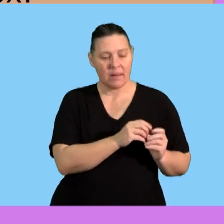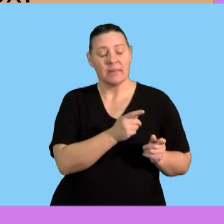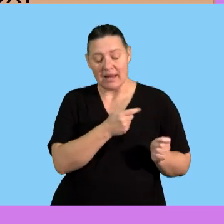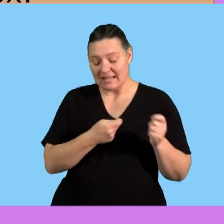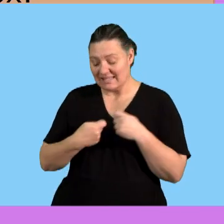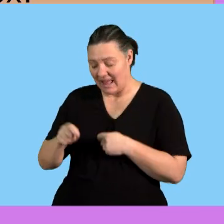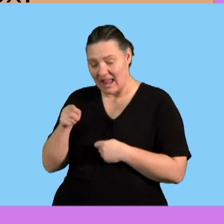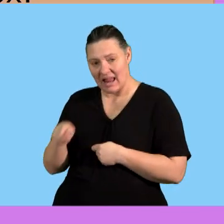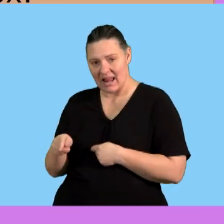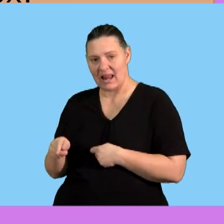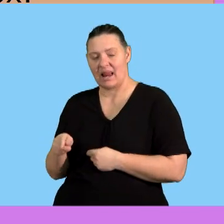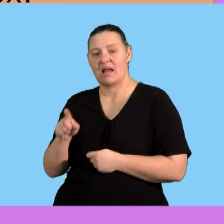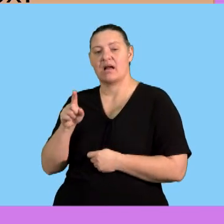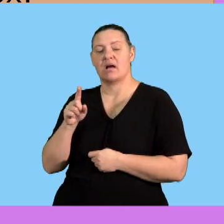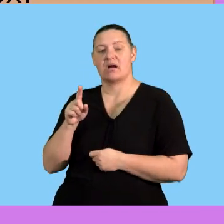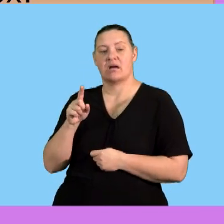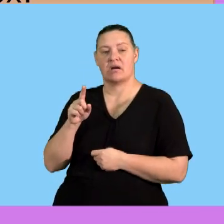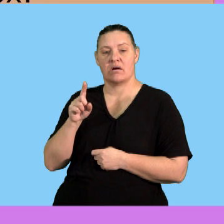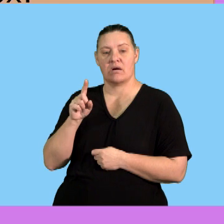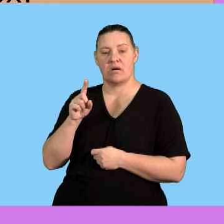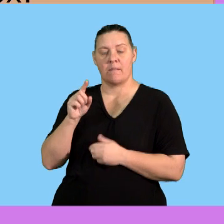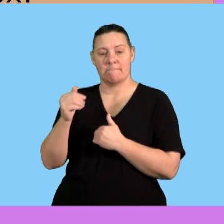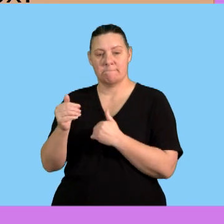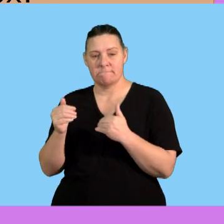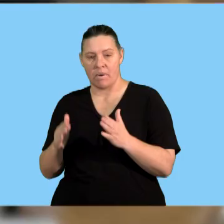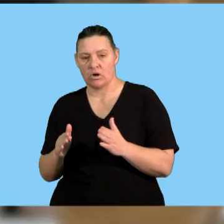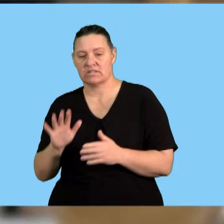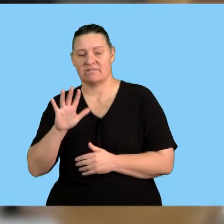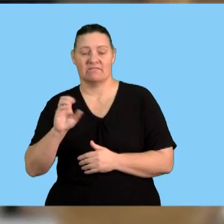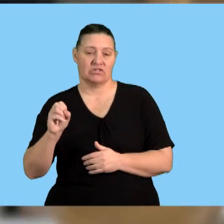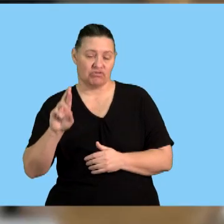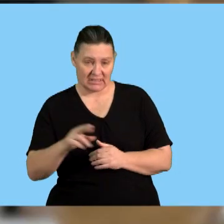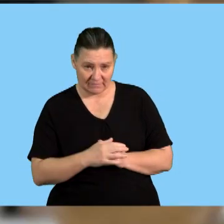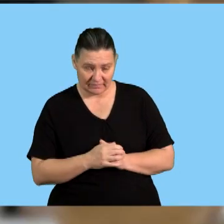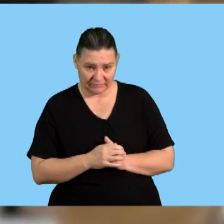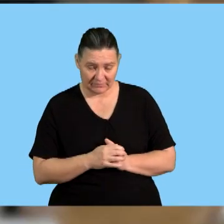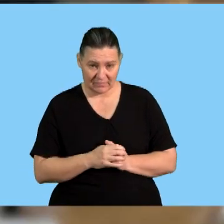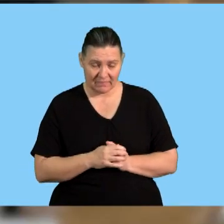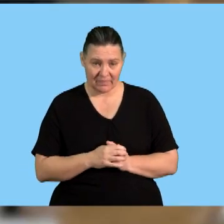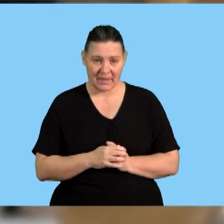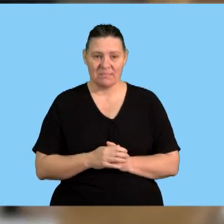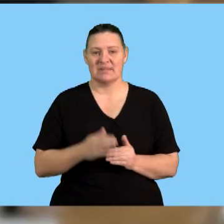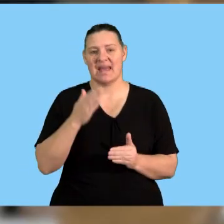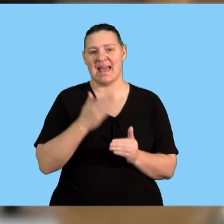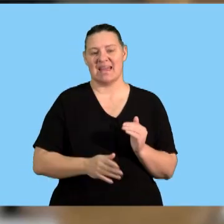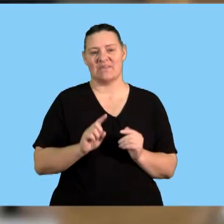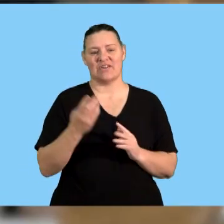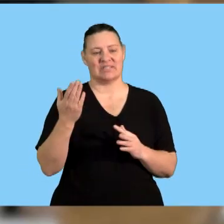sold at 50 rand per box. And that brings us at the end of the